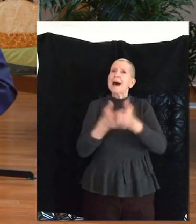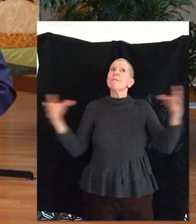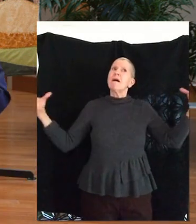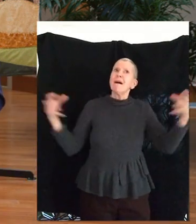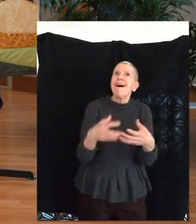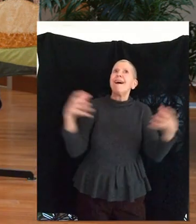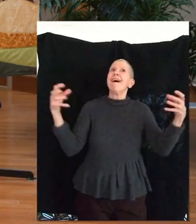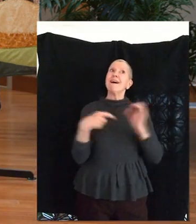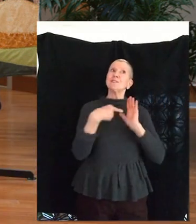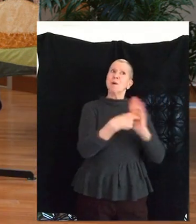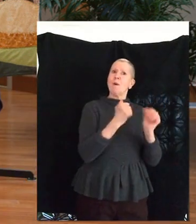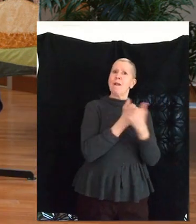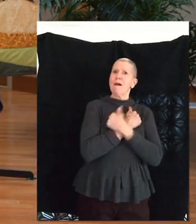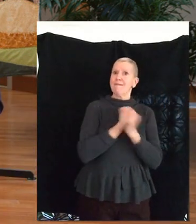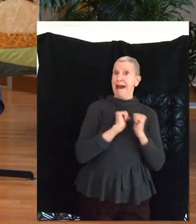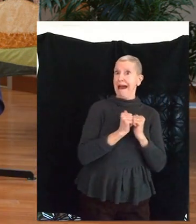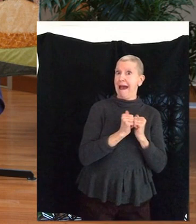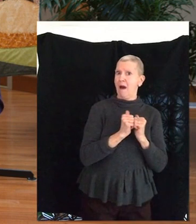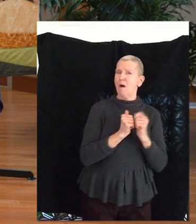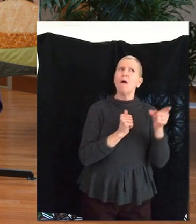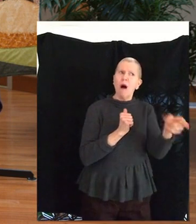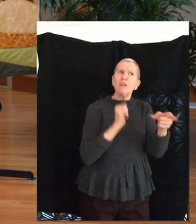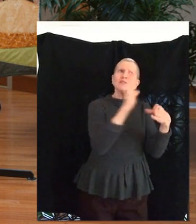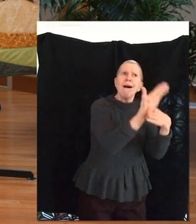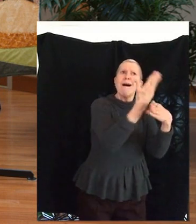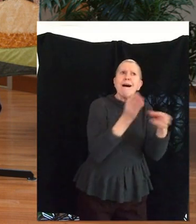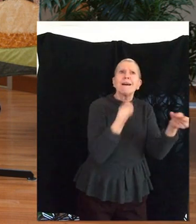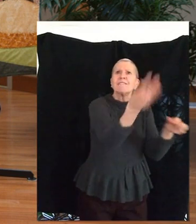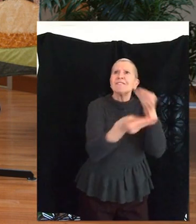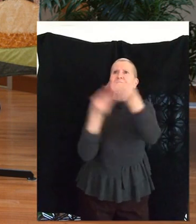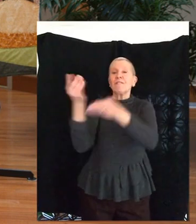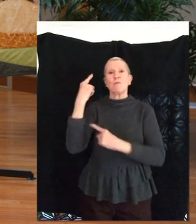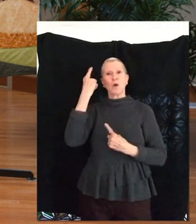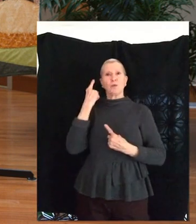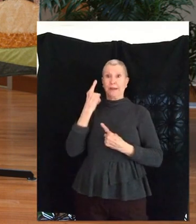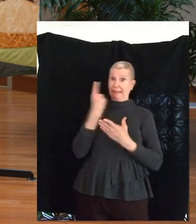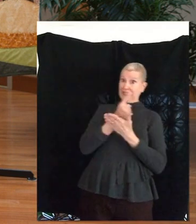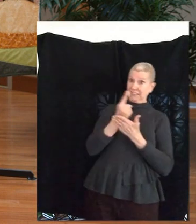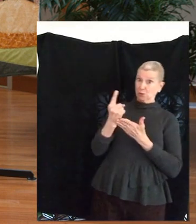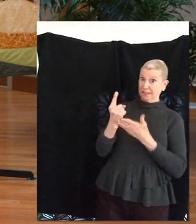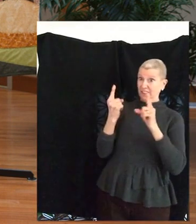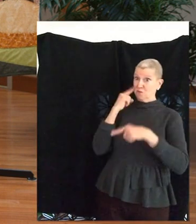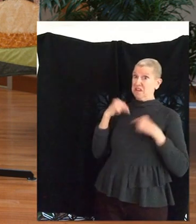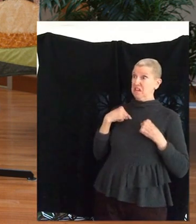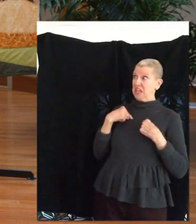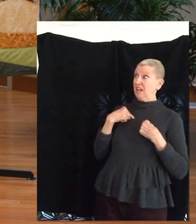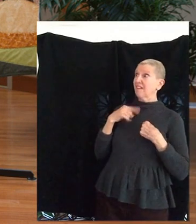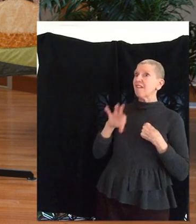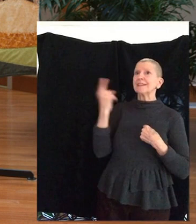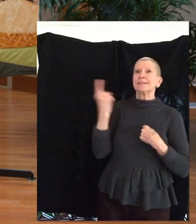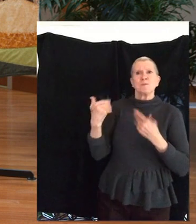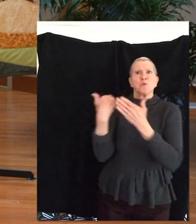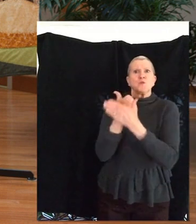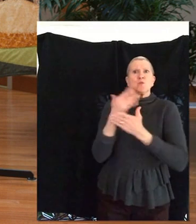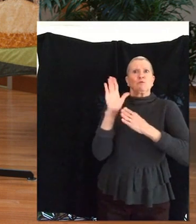sharing. I'm wondering how you might share something new this week that you've never shared before. Because